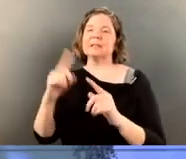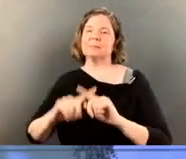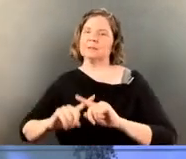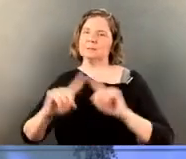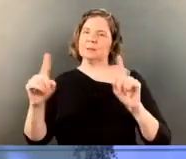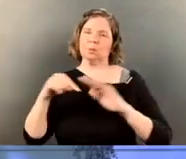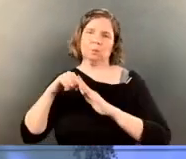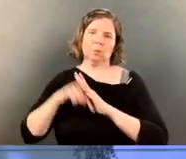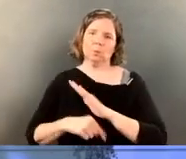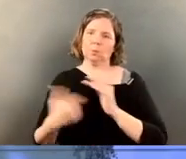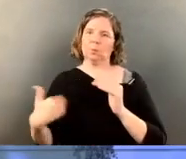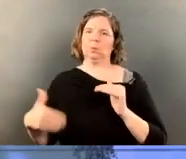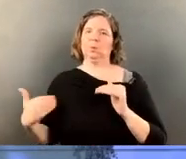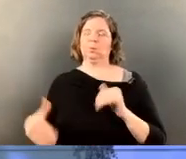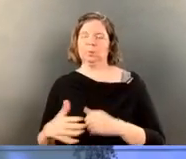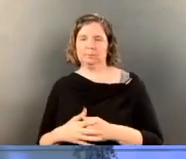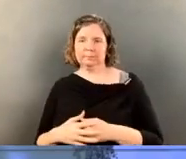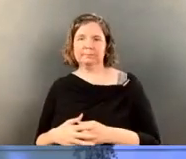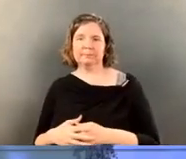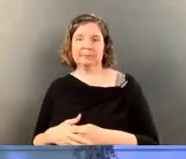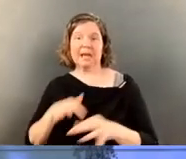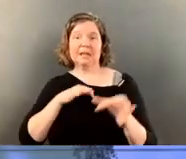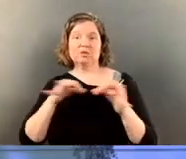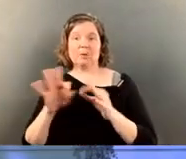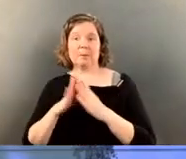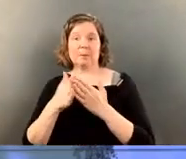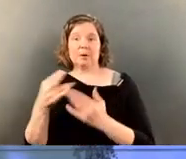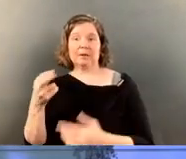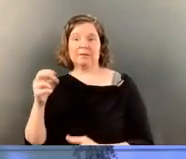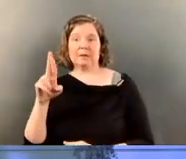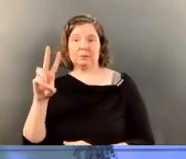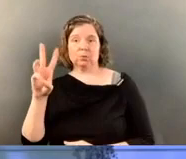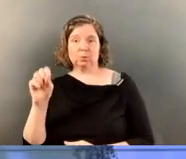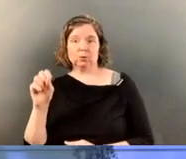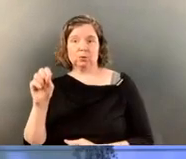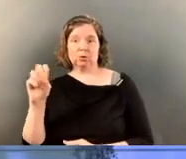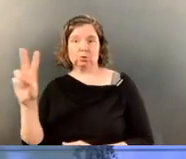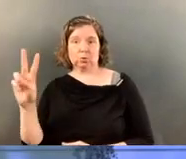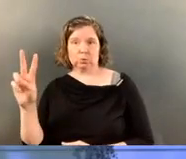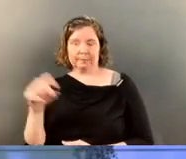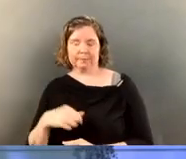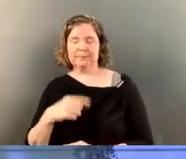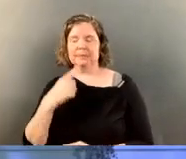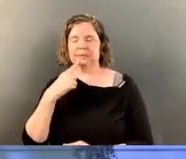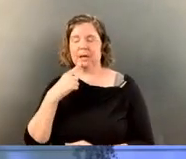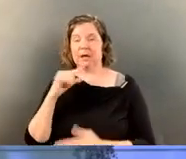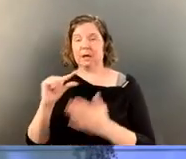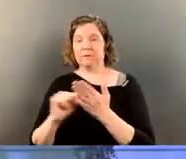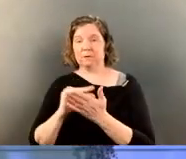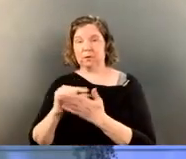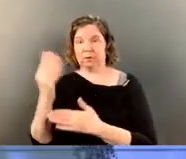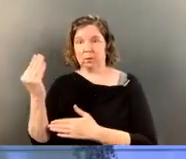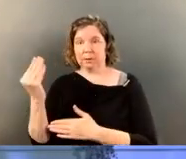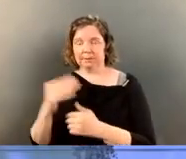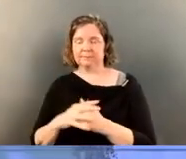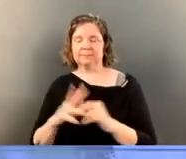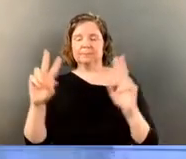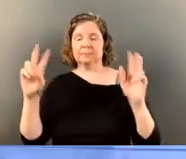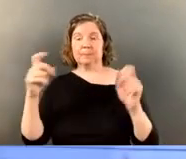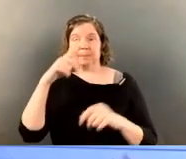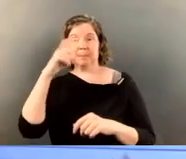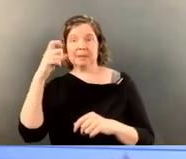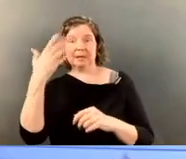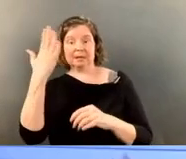much deeper. And it's described in the book of Hebrews chapter 2. It says, verse 14, because